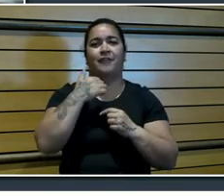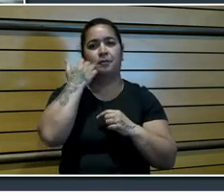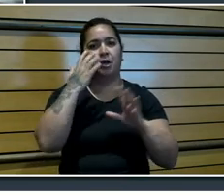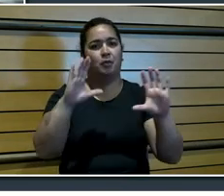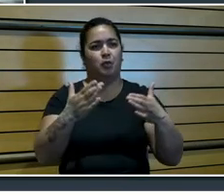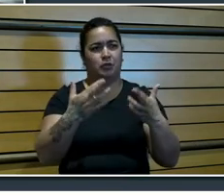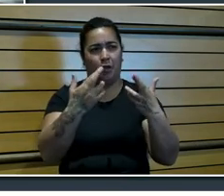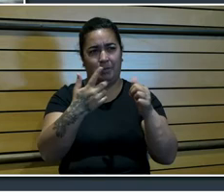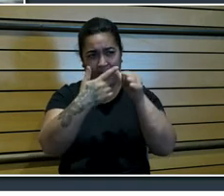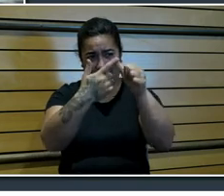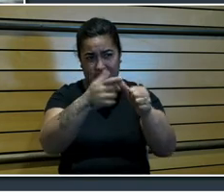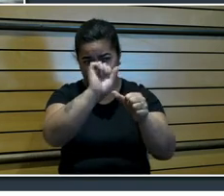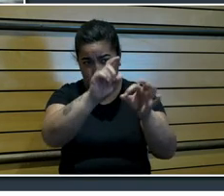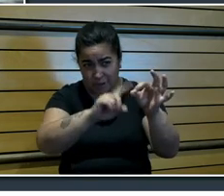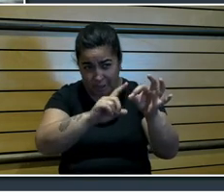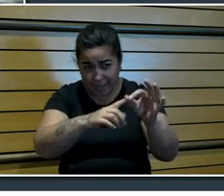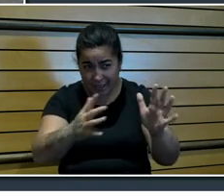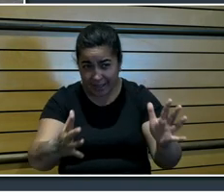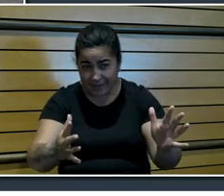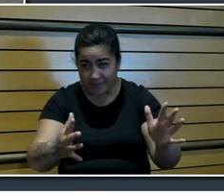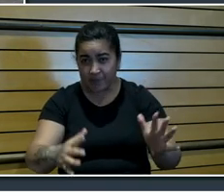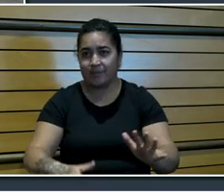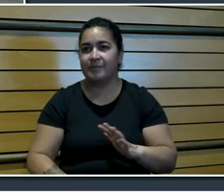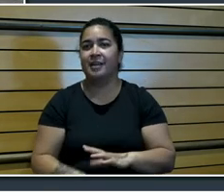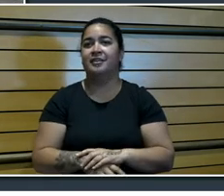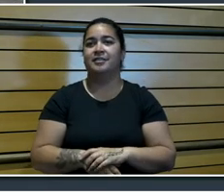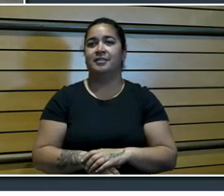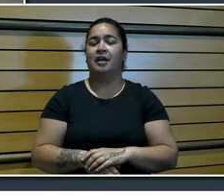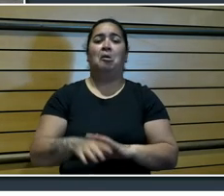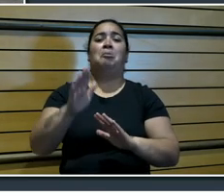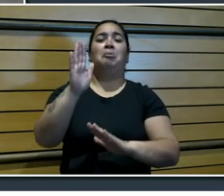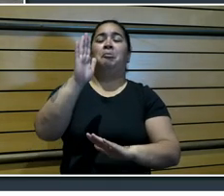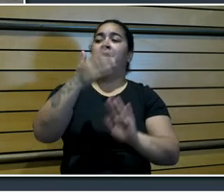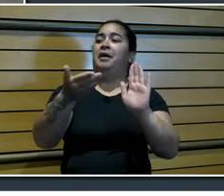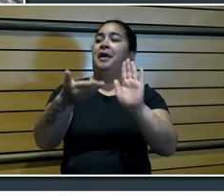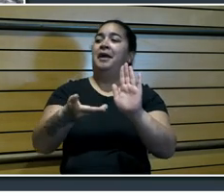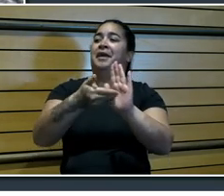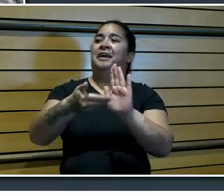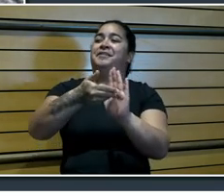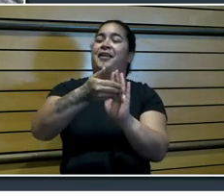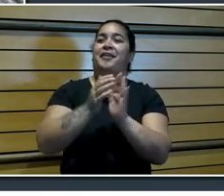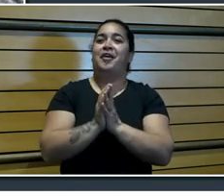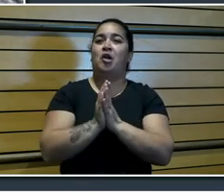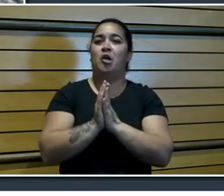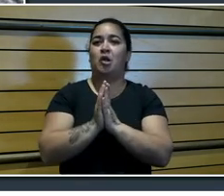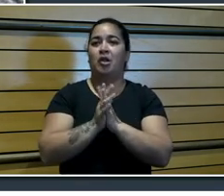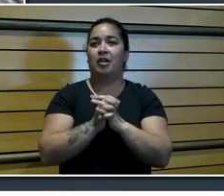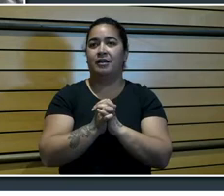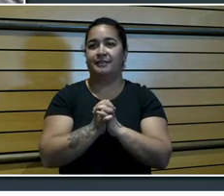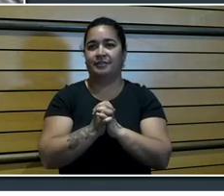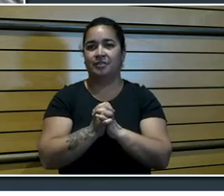question. Case may have something to add. Yeah, kind of adding to that. To say that it's